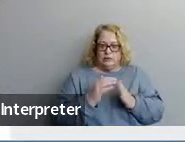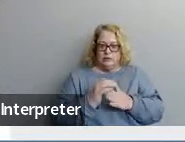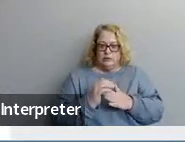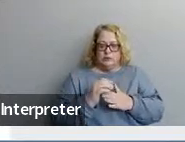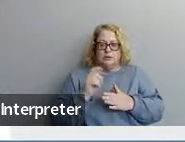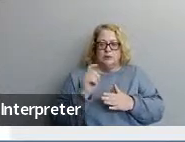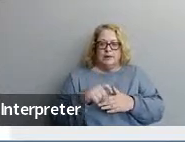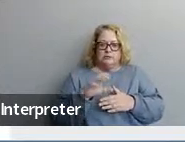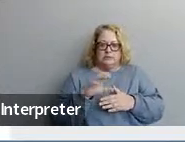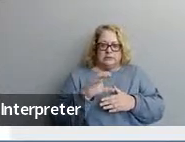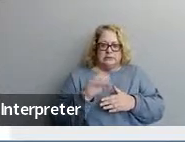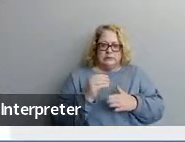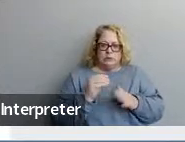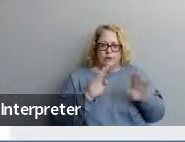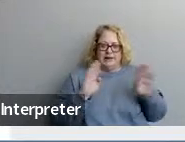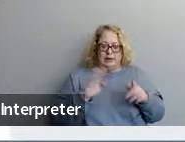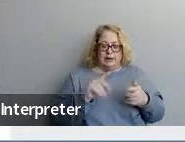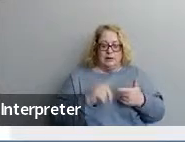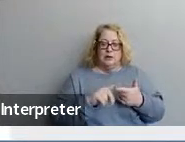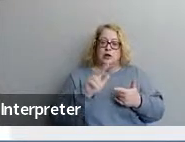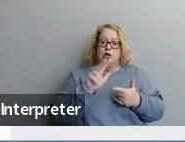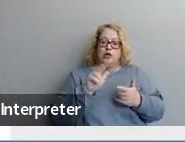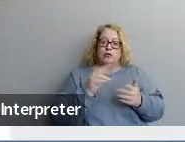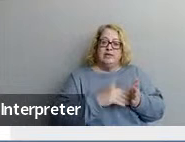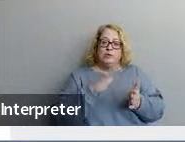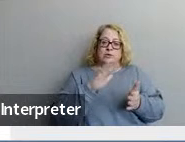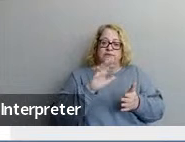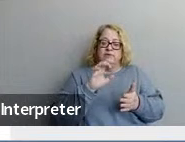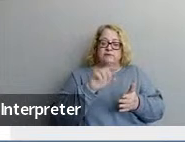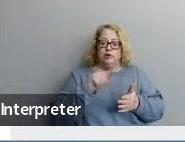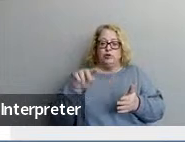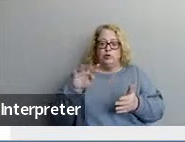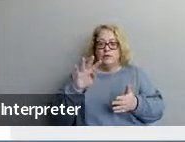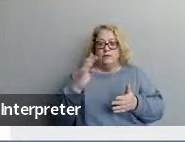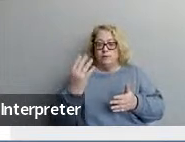bid. You'll see that anything between